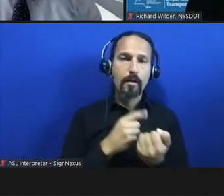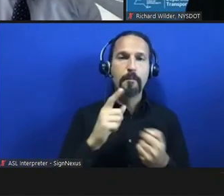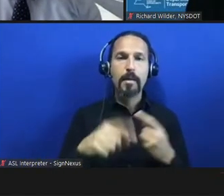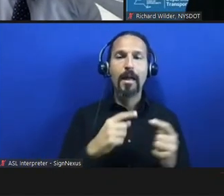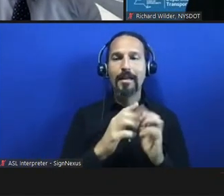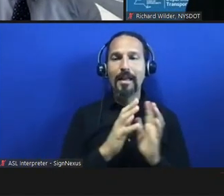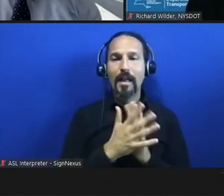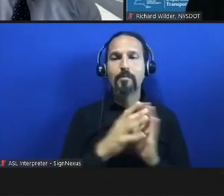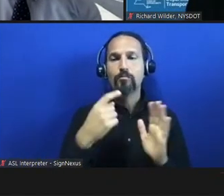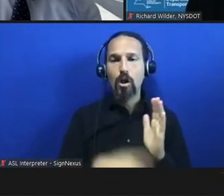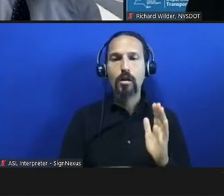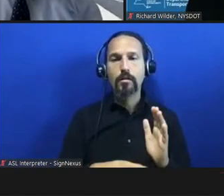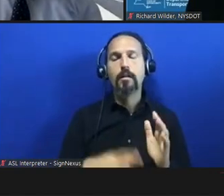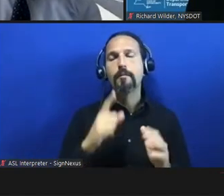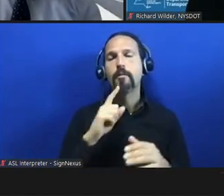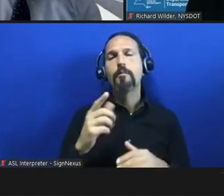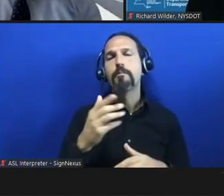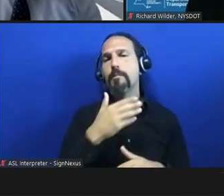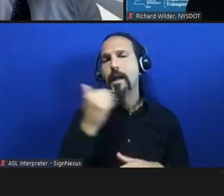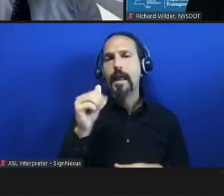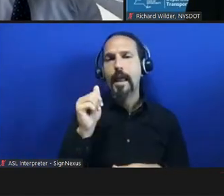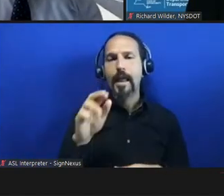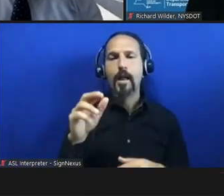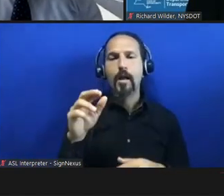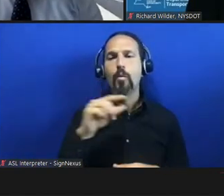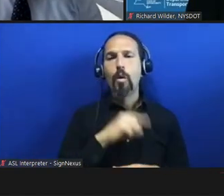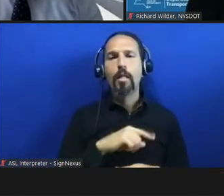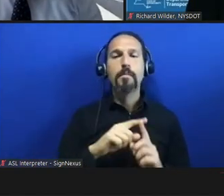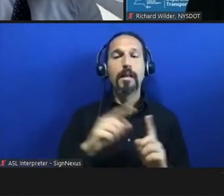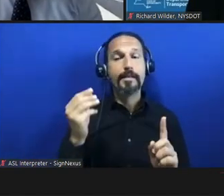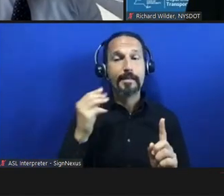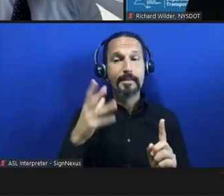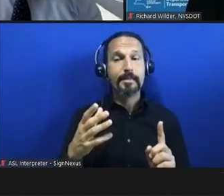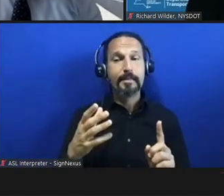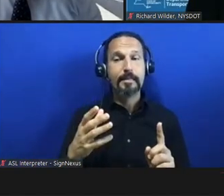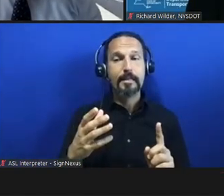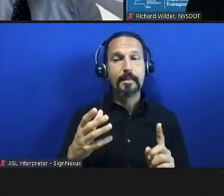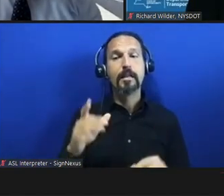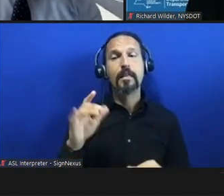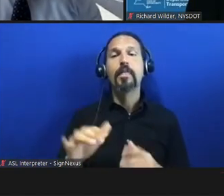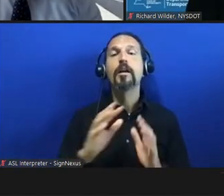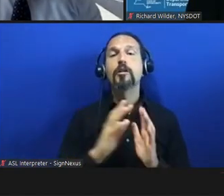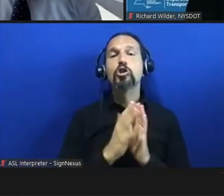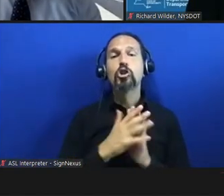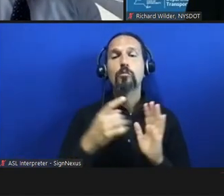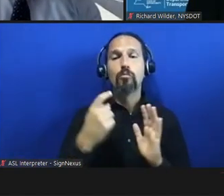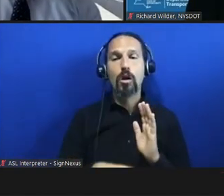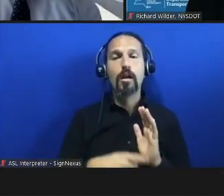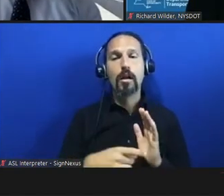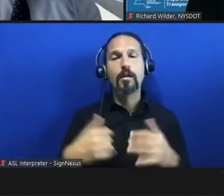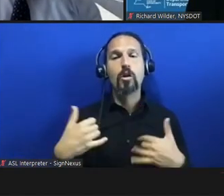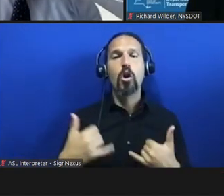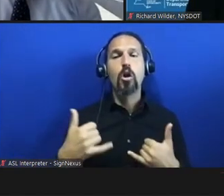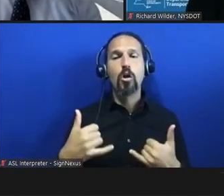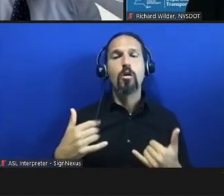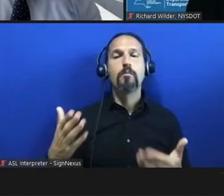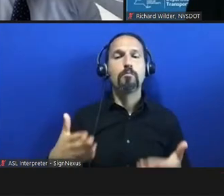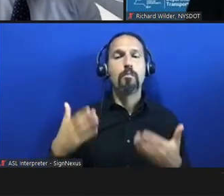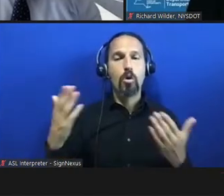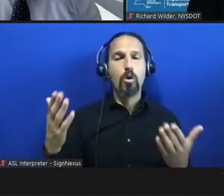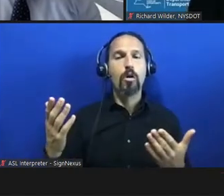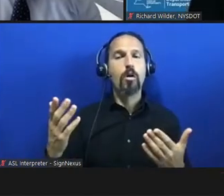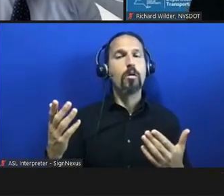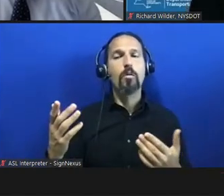pricing that improves air quality but the reality is that congestion pricing is currently proposed